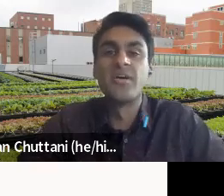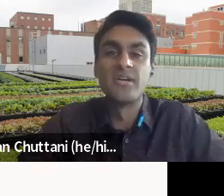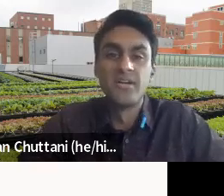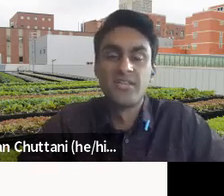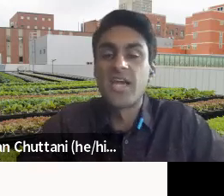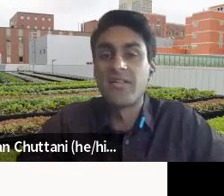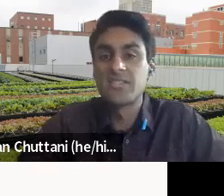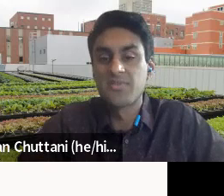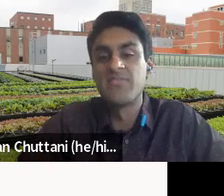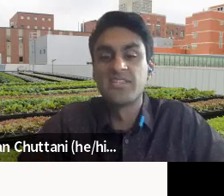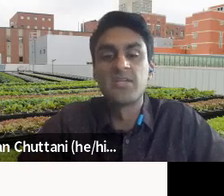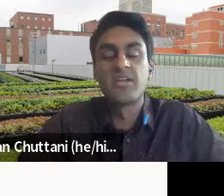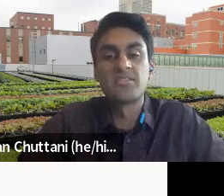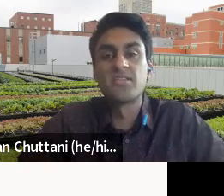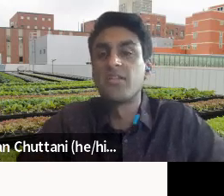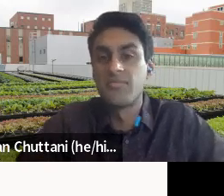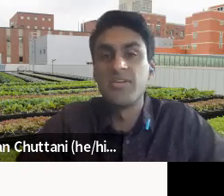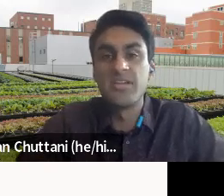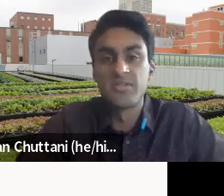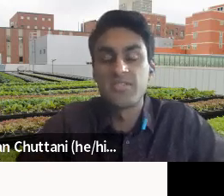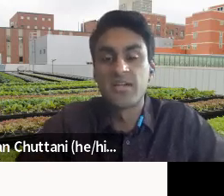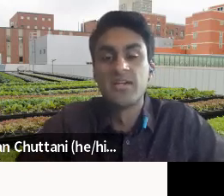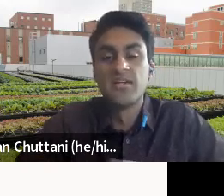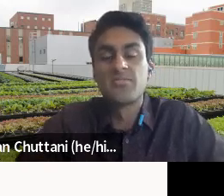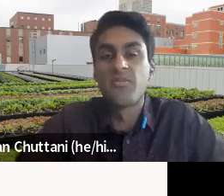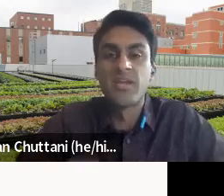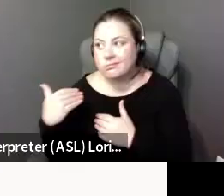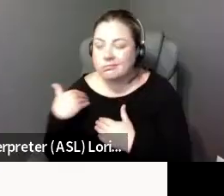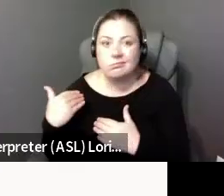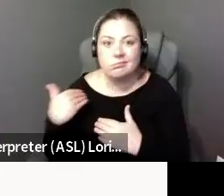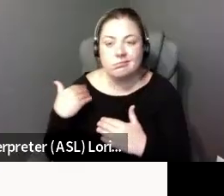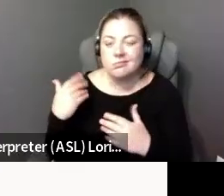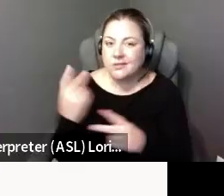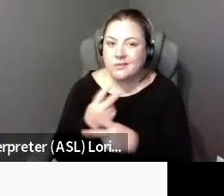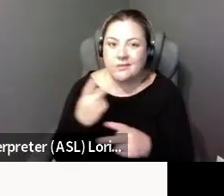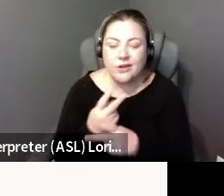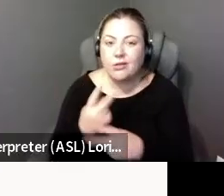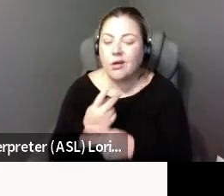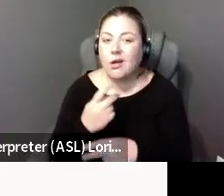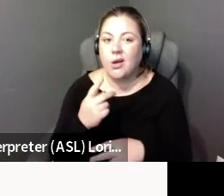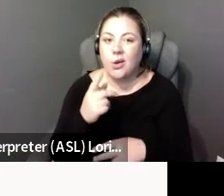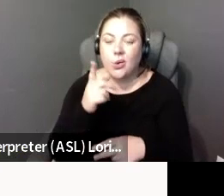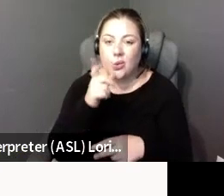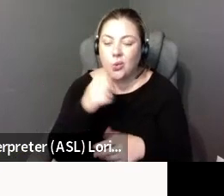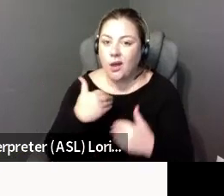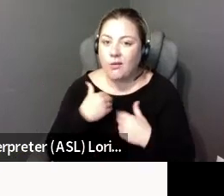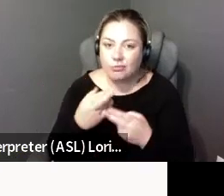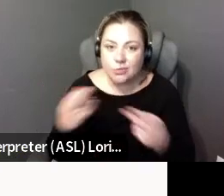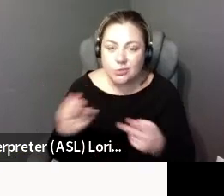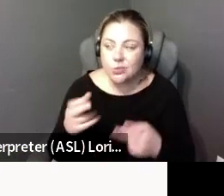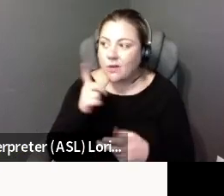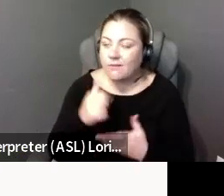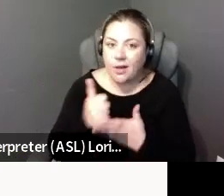just showing the challenges with eviction, but also the community groups that are supporting and providing eviction-related resources to people